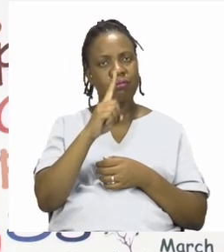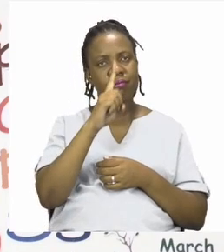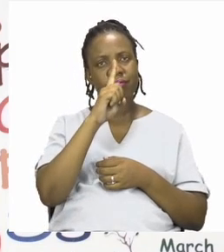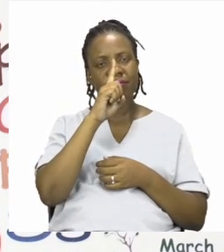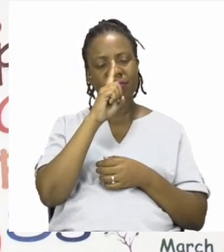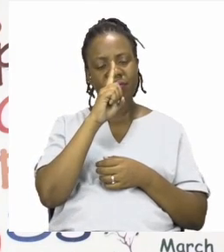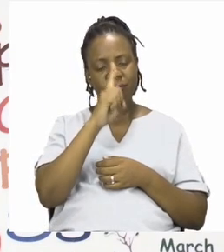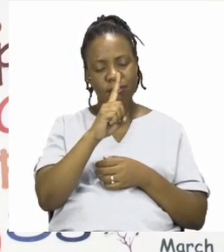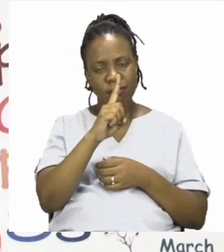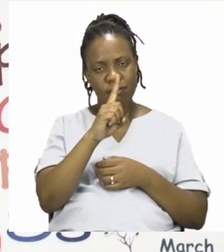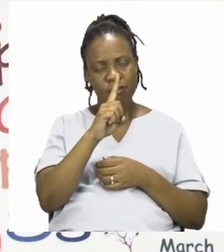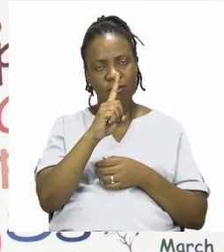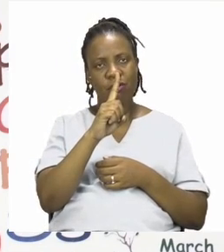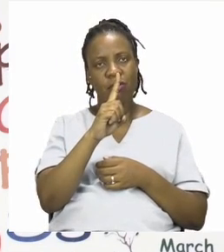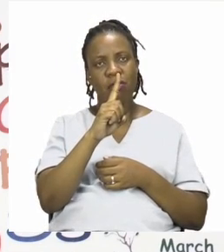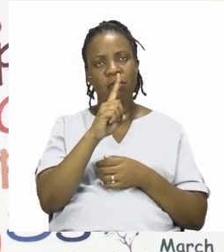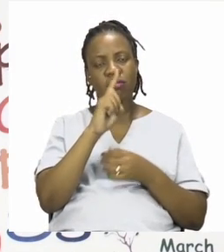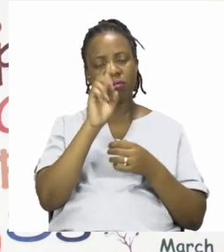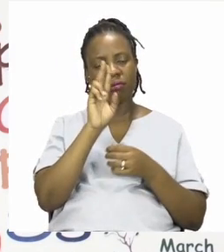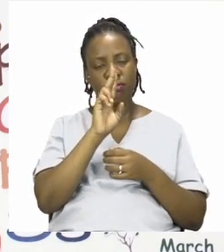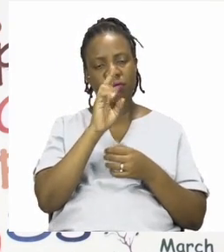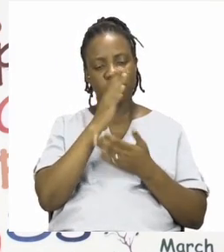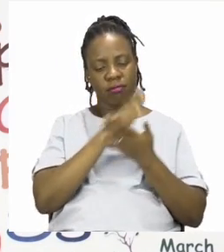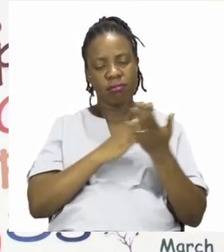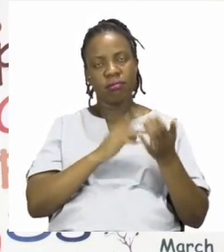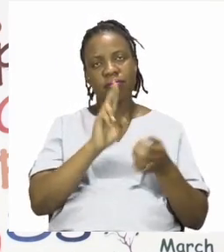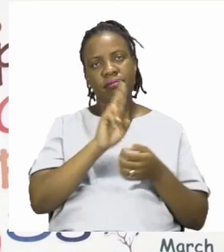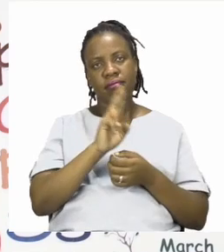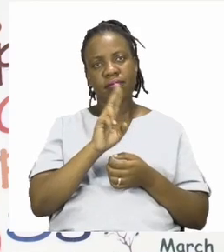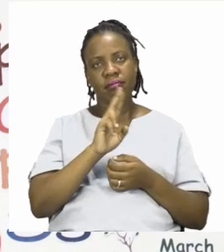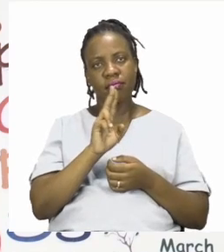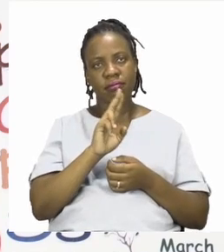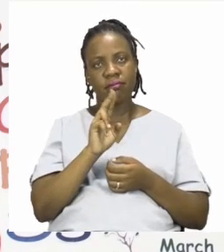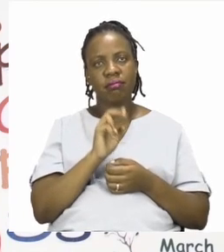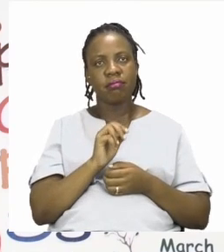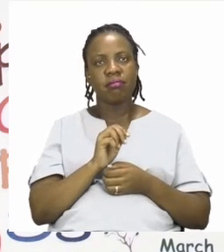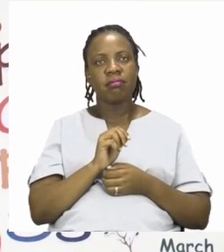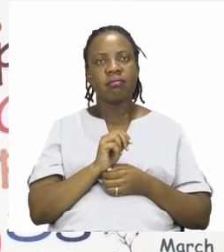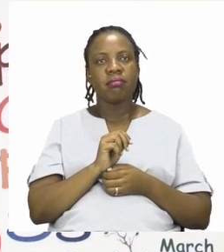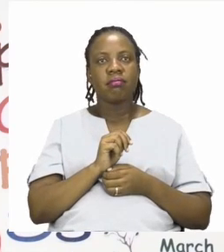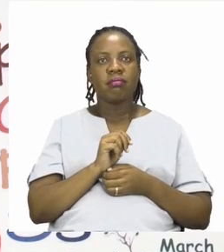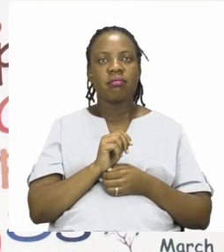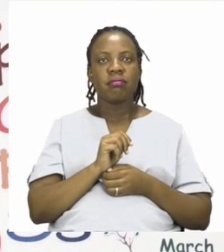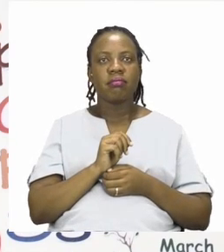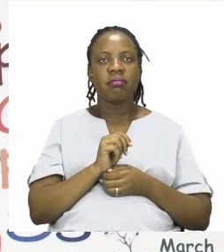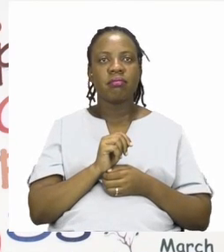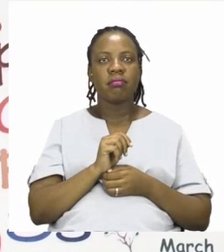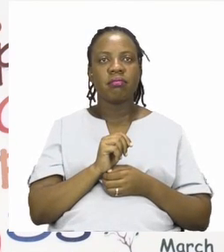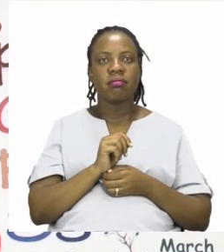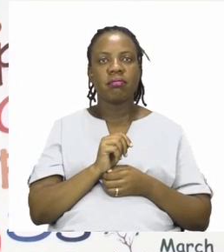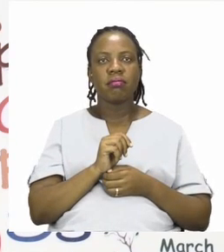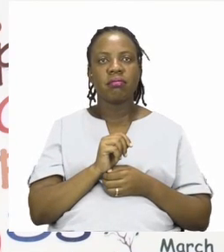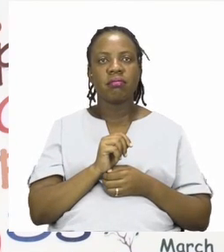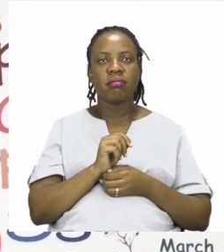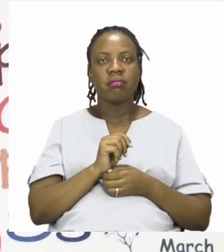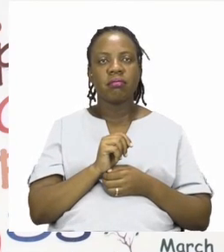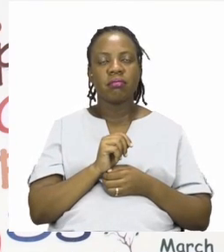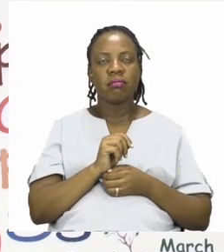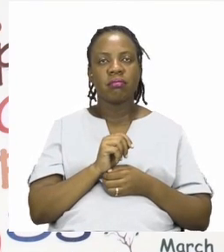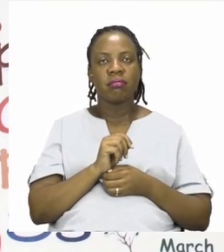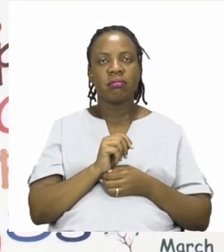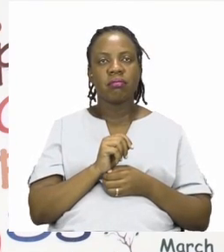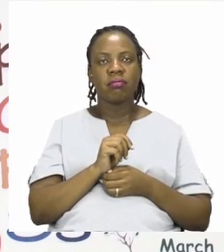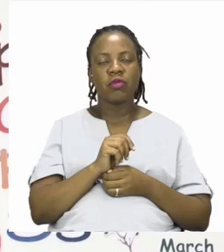the 4 parts are shaded. Now let's quickly see. The possible answers here, the one